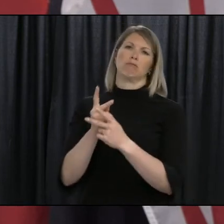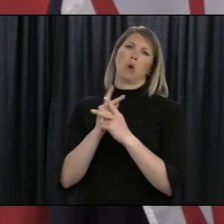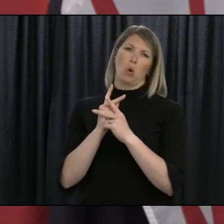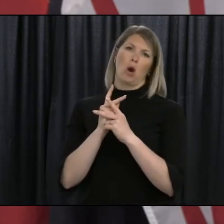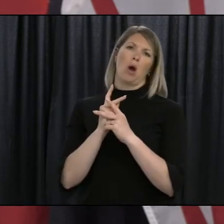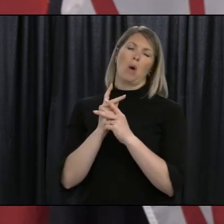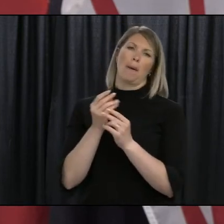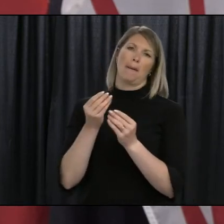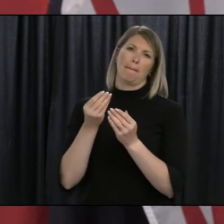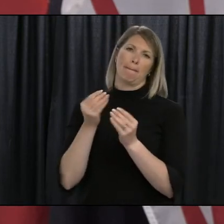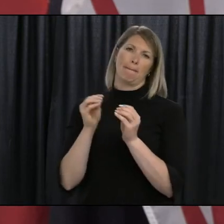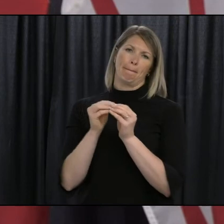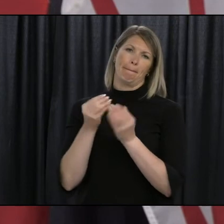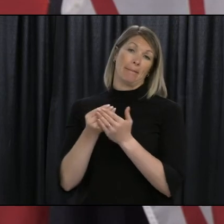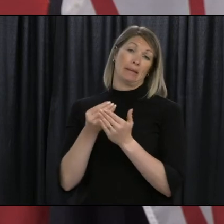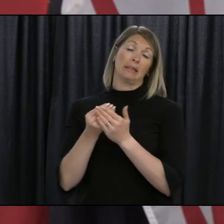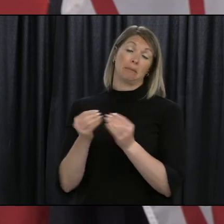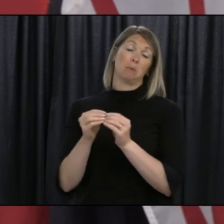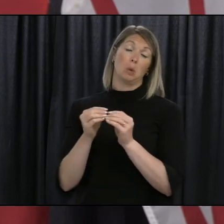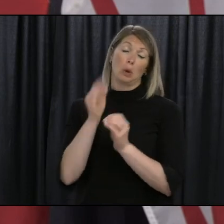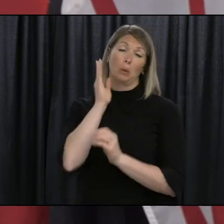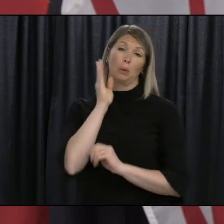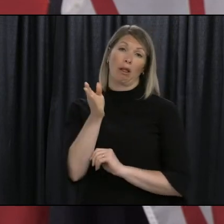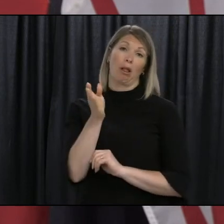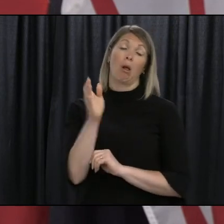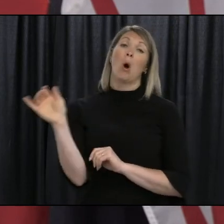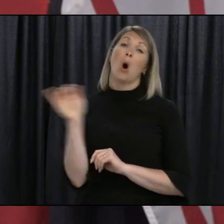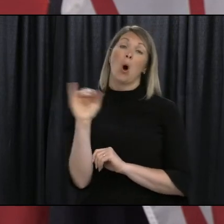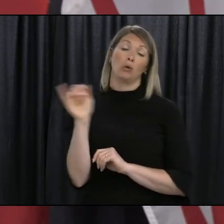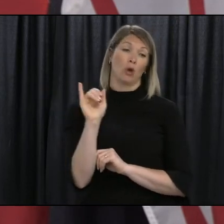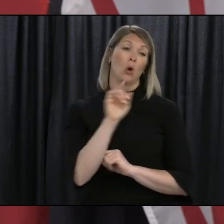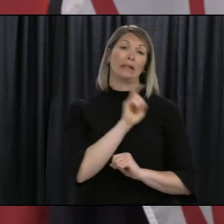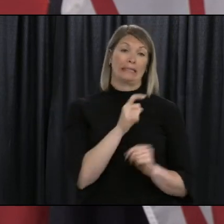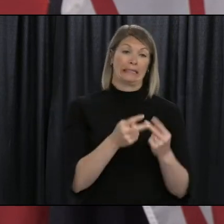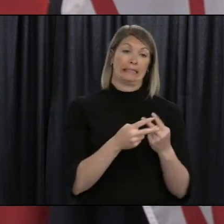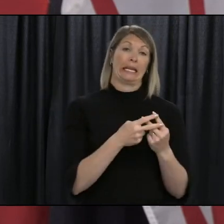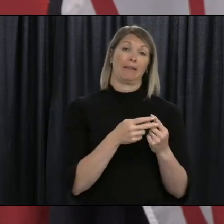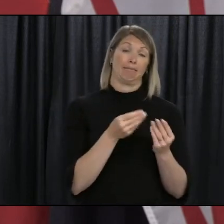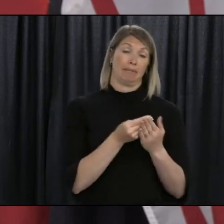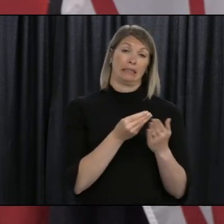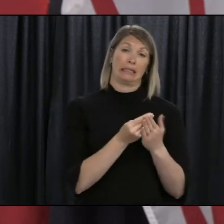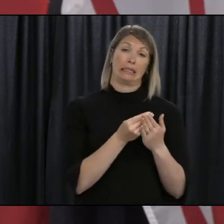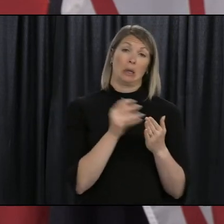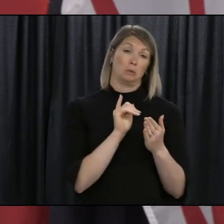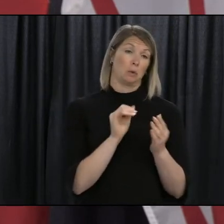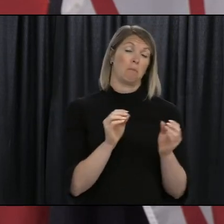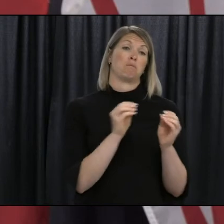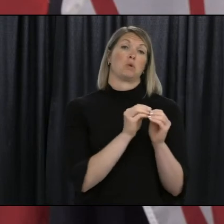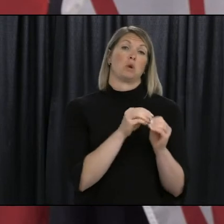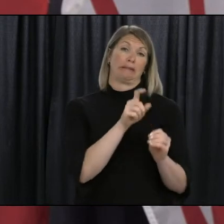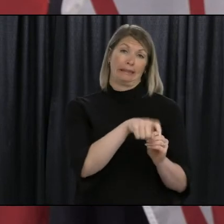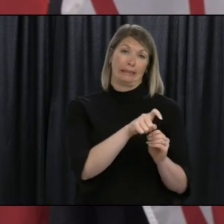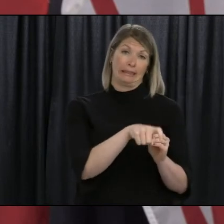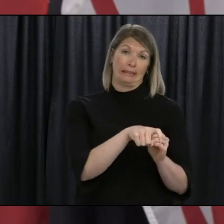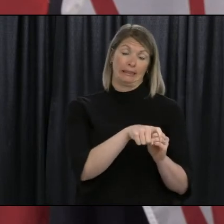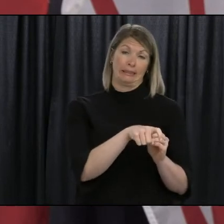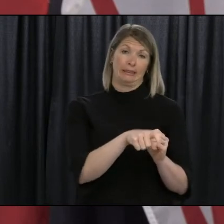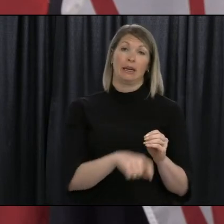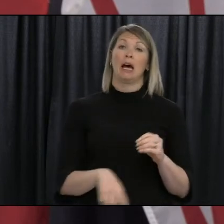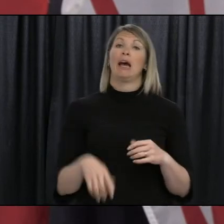look for other efficiencies. We've proven during COVID The uptake in